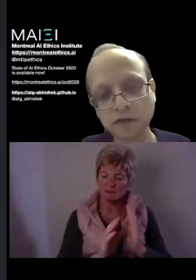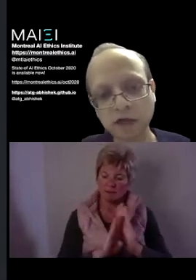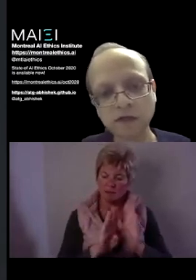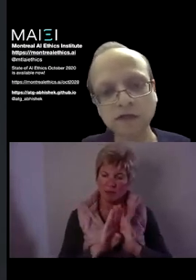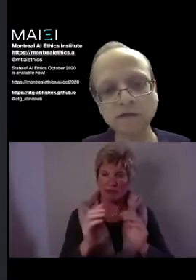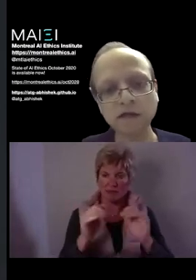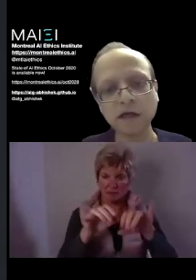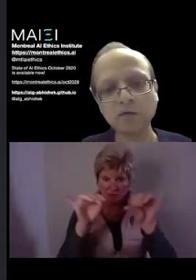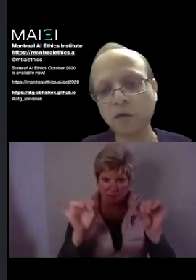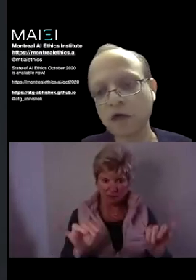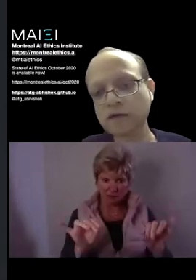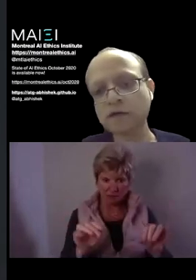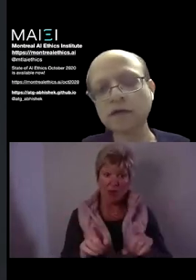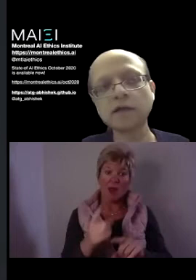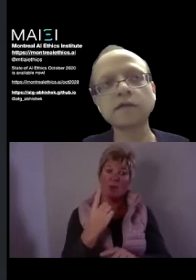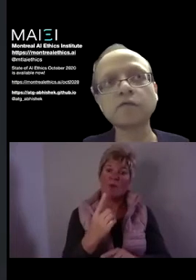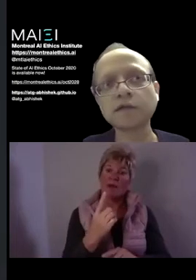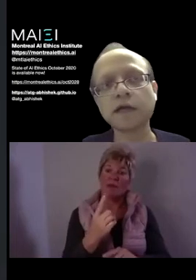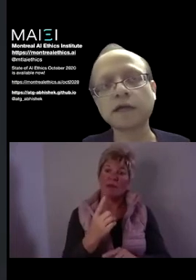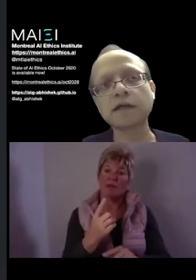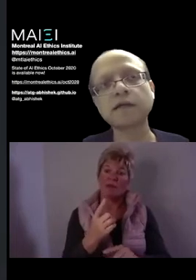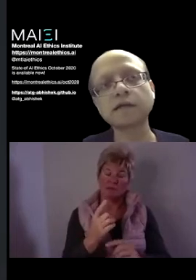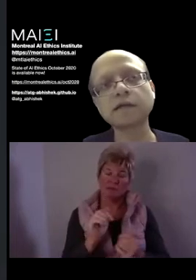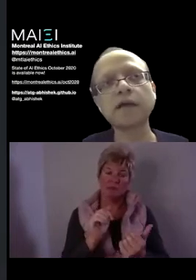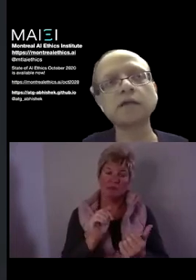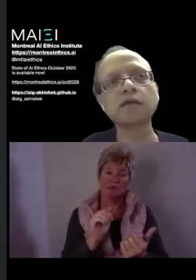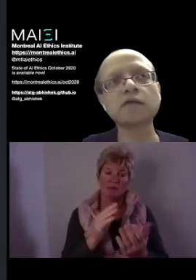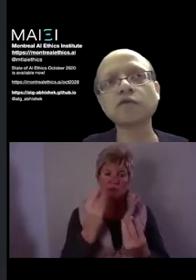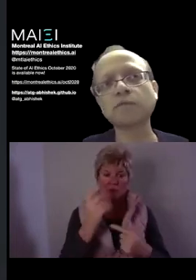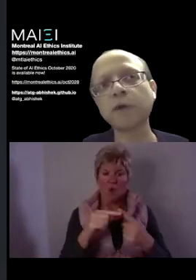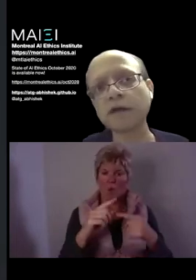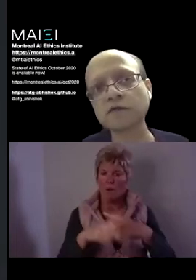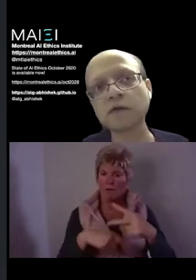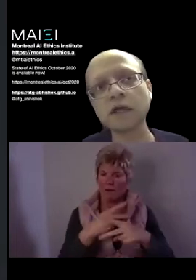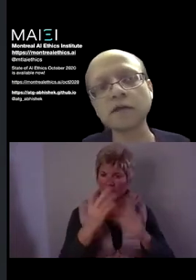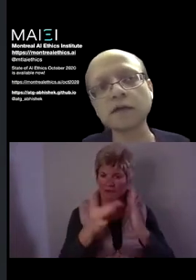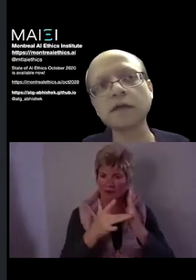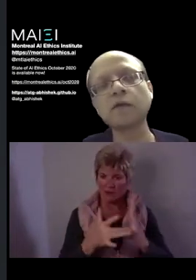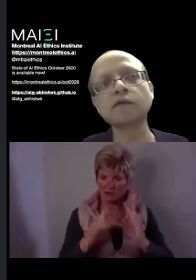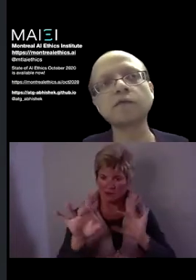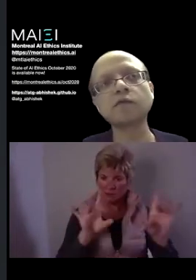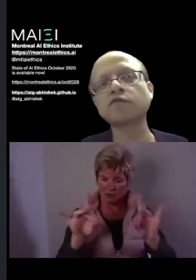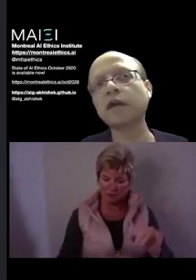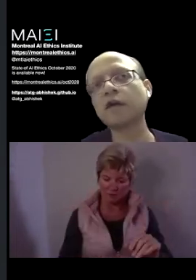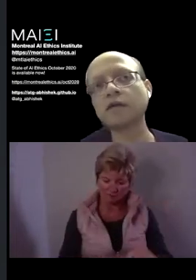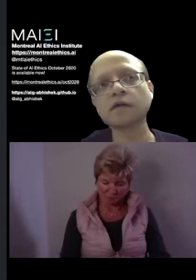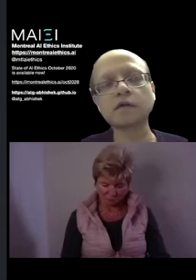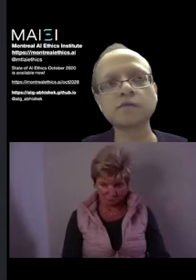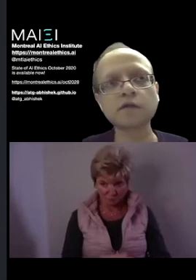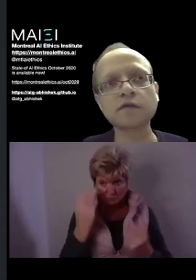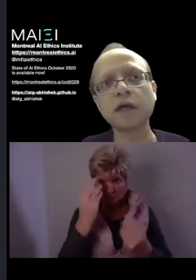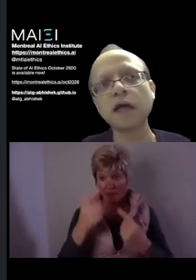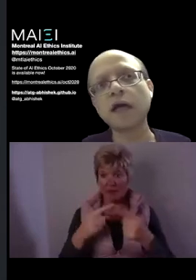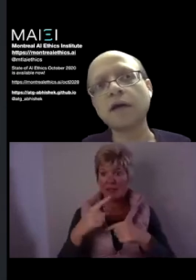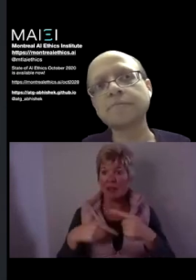to think about is, well, what kind of techniques are we selecting? And this is, again, it goes back to thinking about some of those trade-offs in